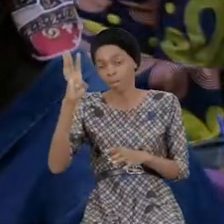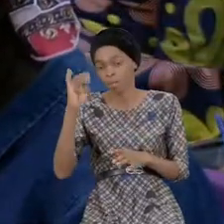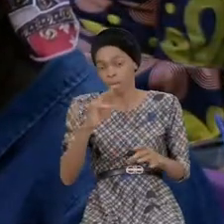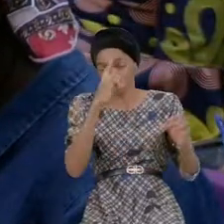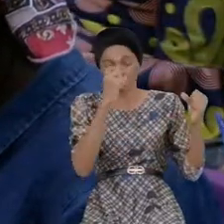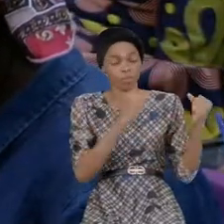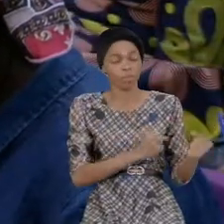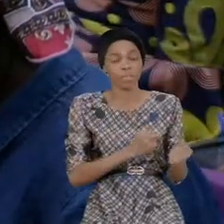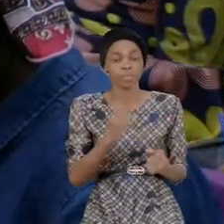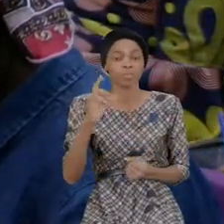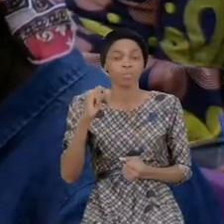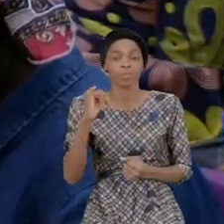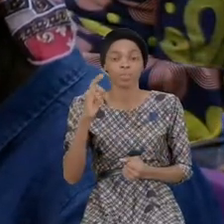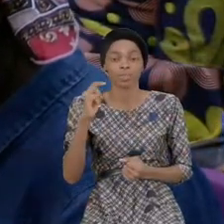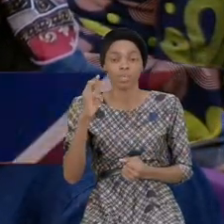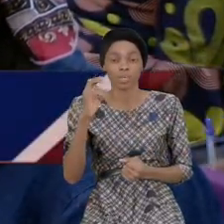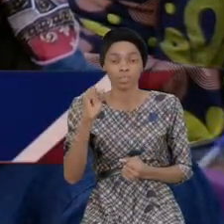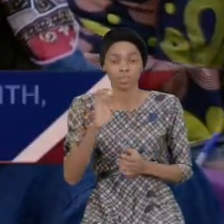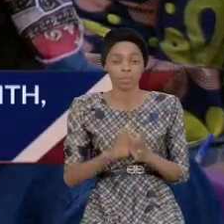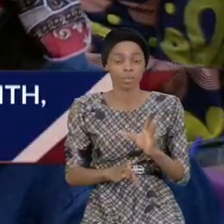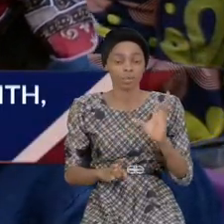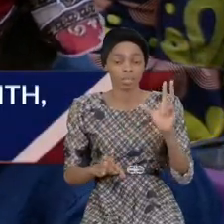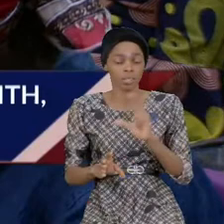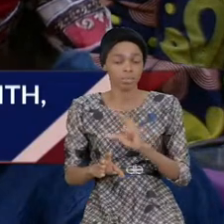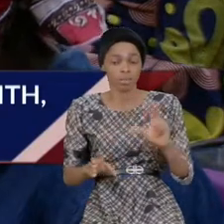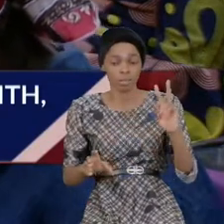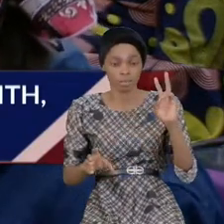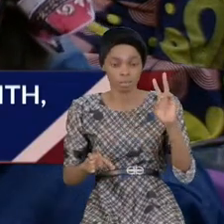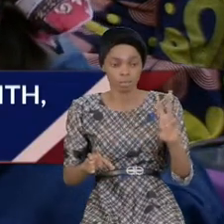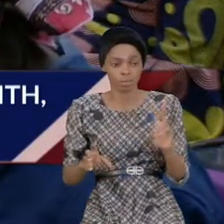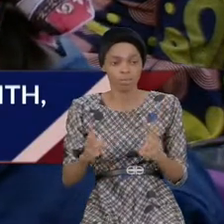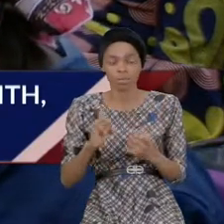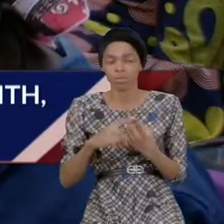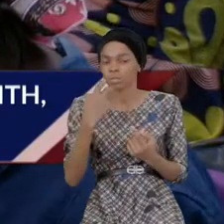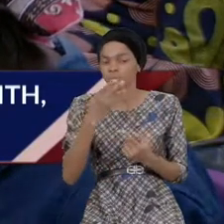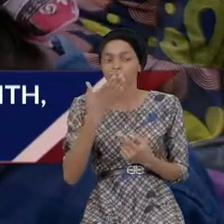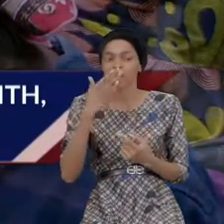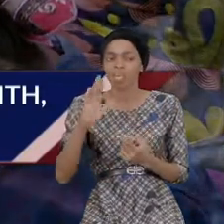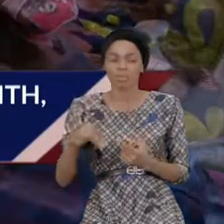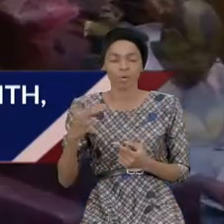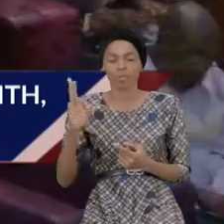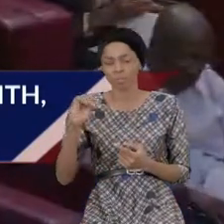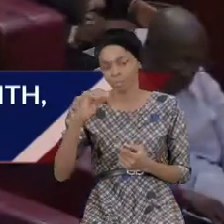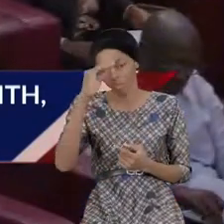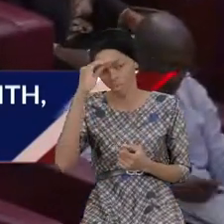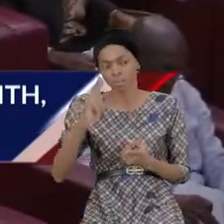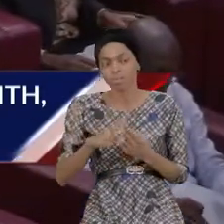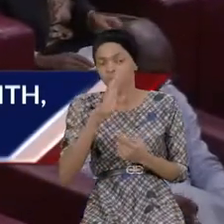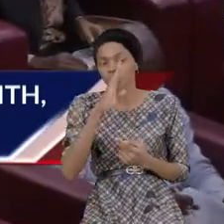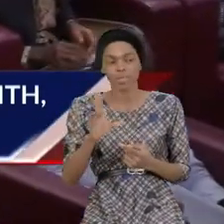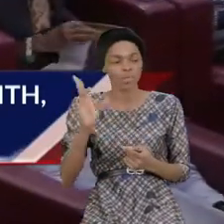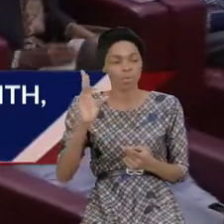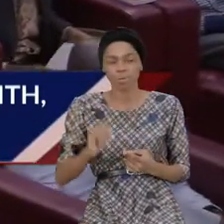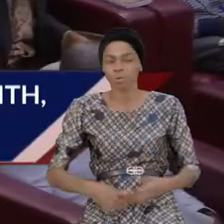Titus chapter 3 verse 2, to speak evil of no man, to be no brawlers, but